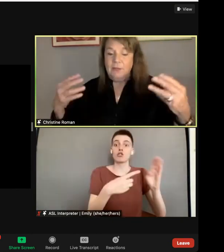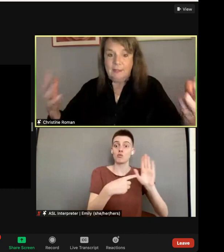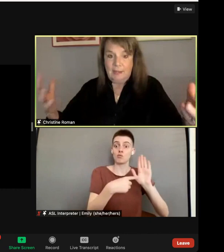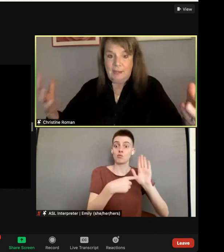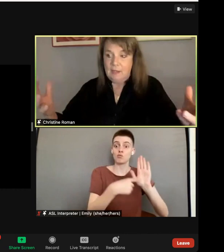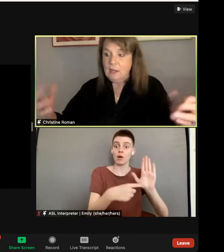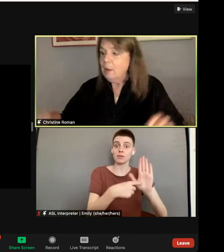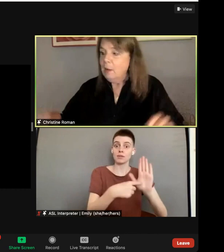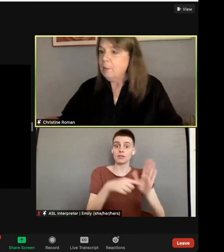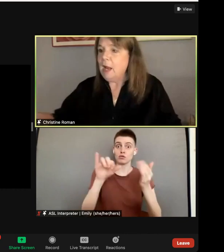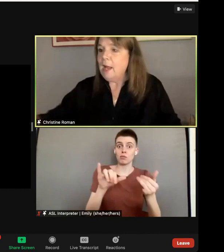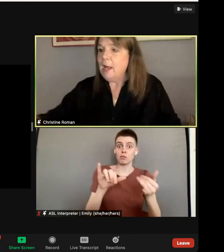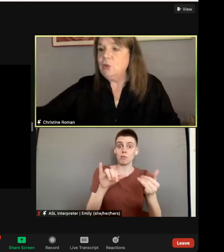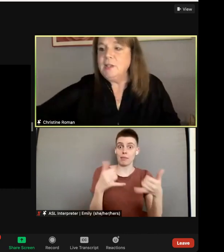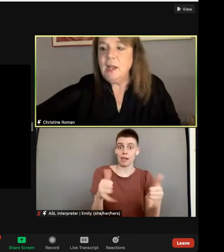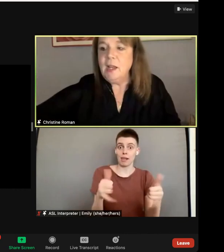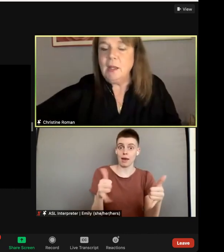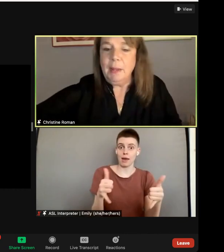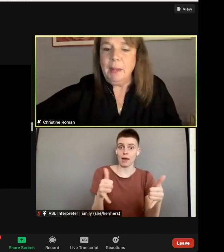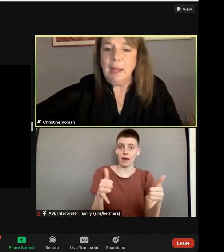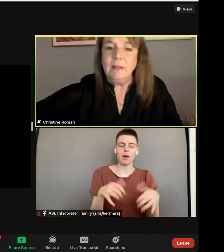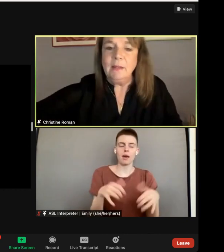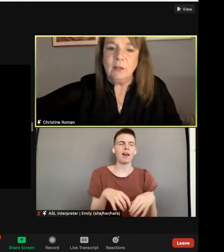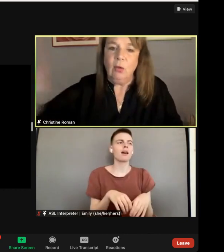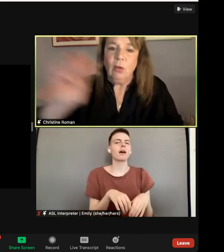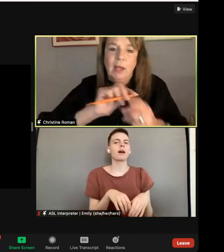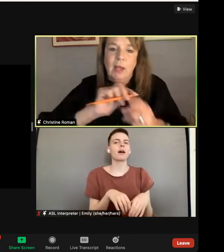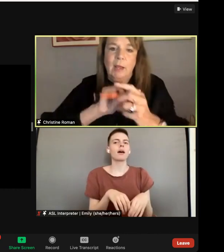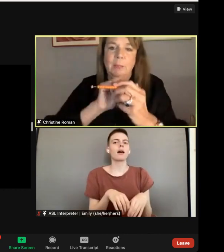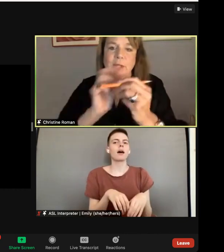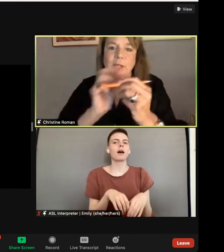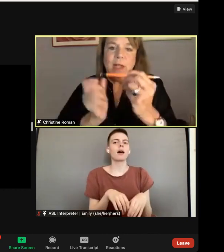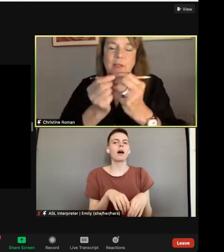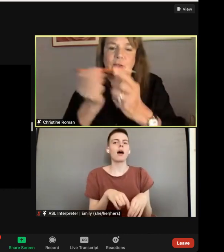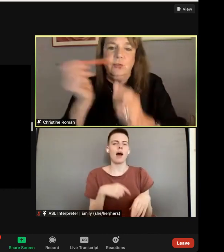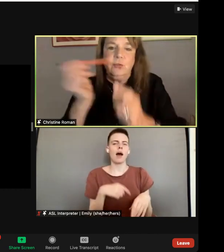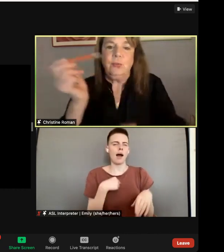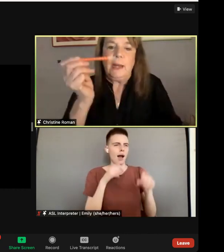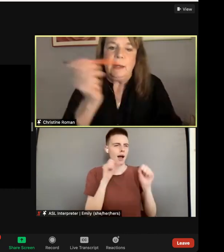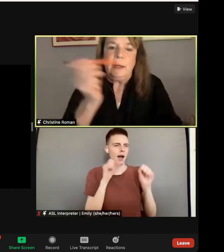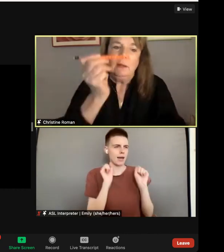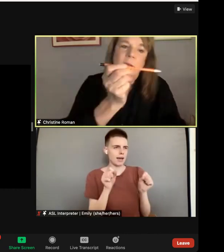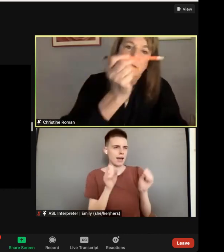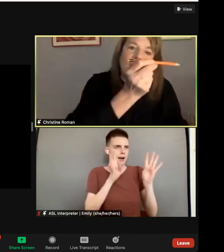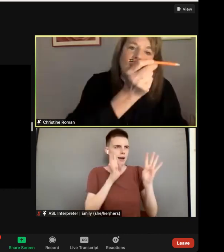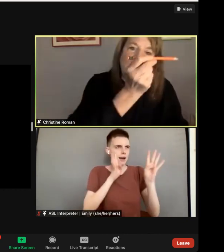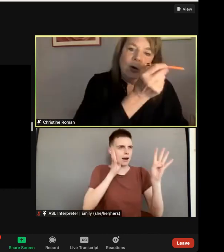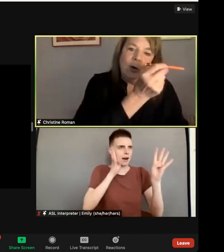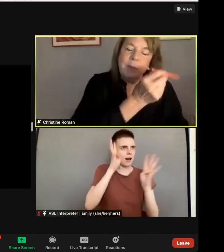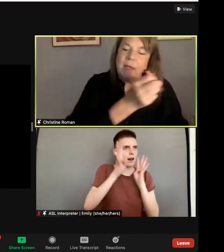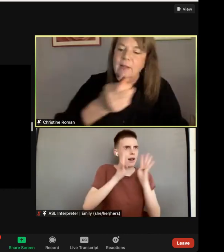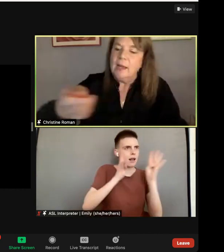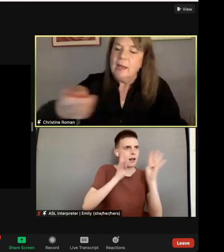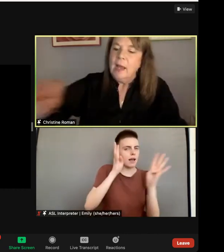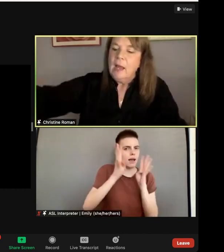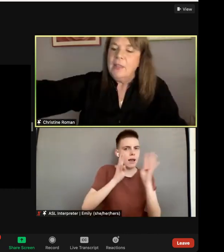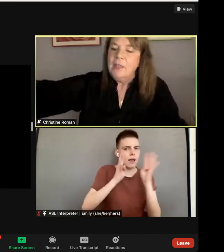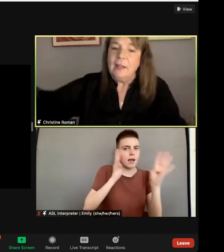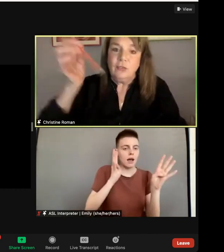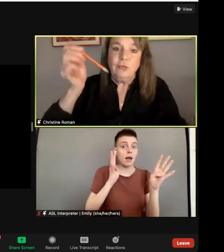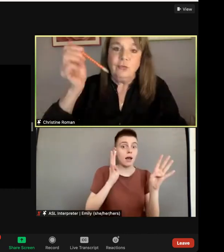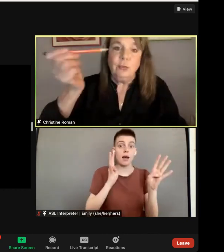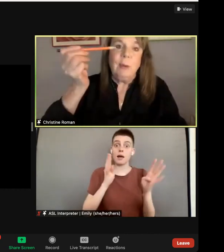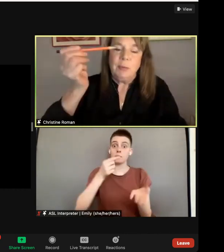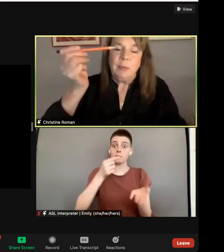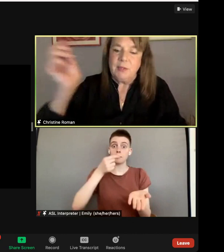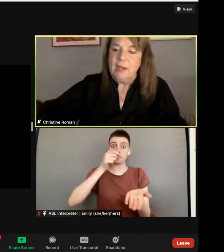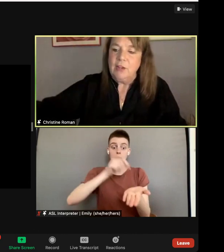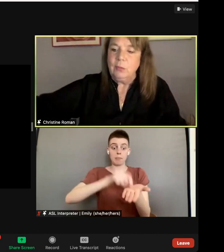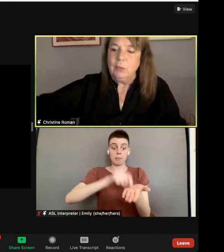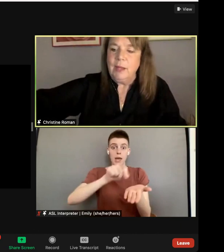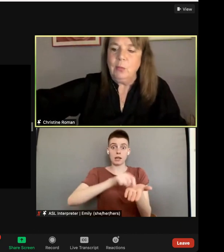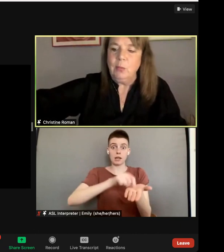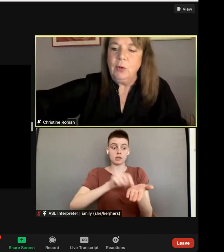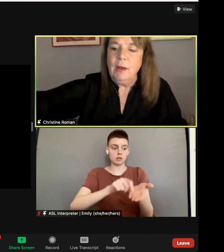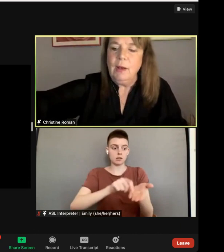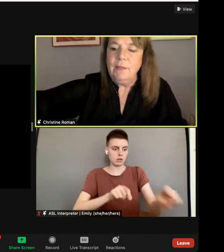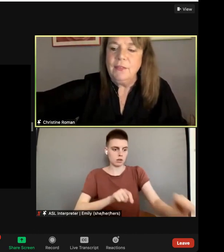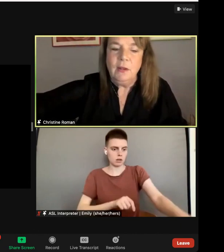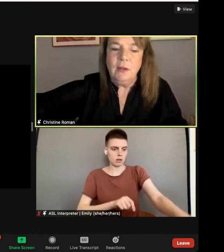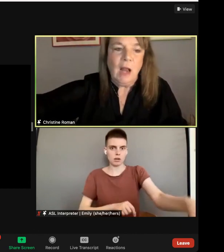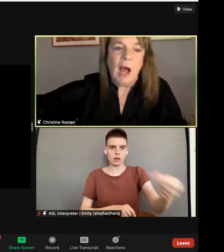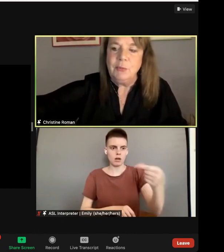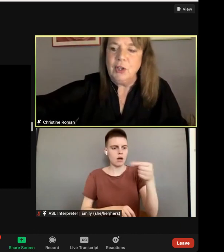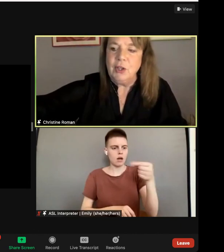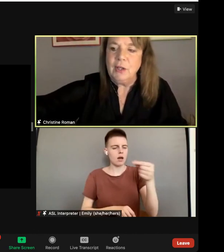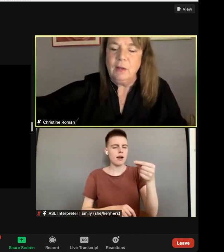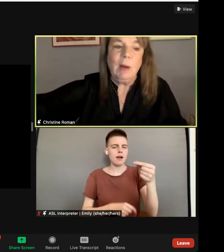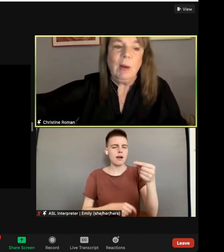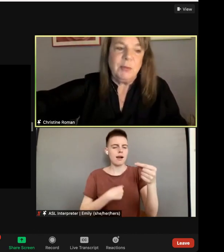out what I've seen, but I could take a pencil and pretend it's a train. because that's true representational play where you